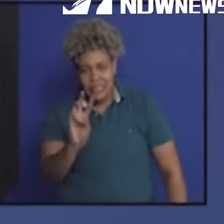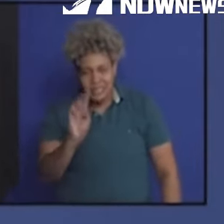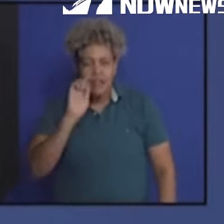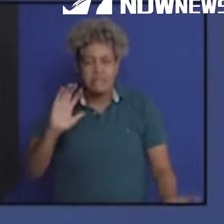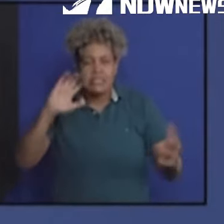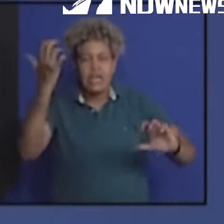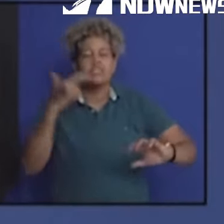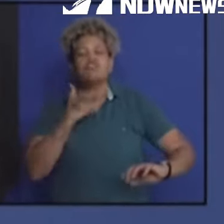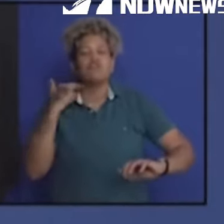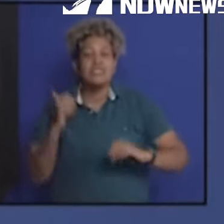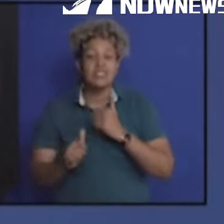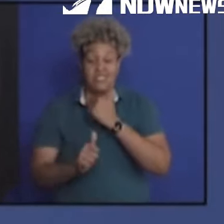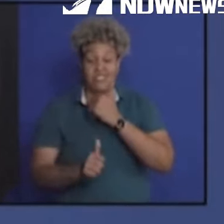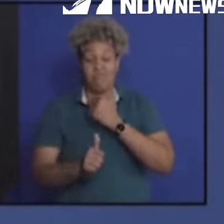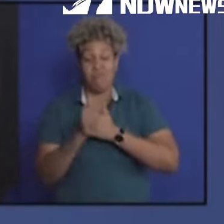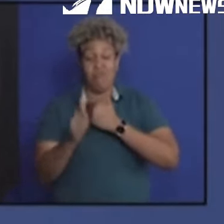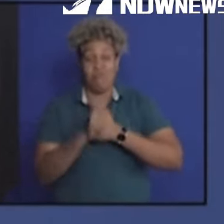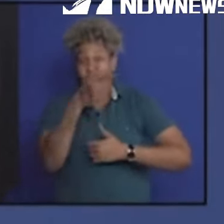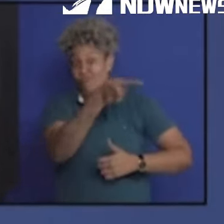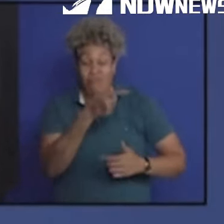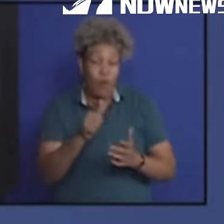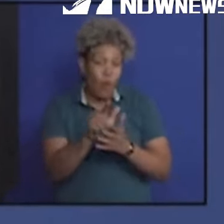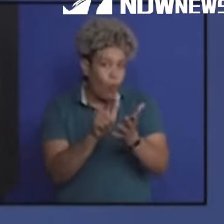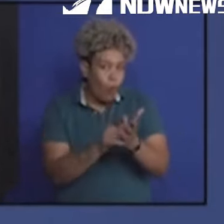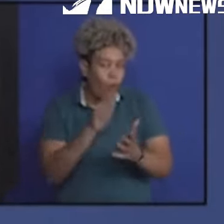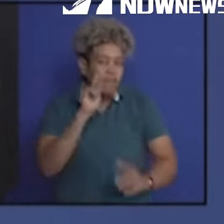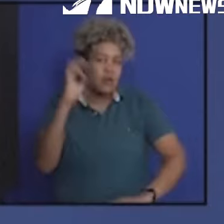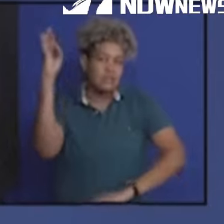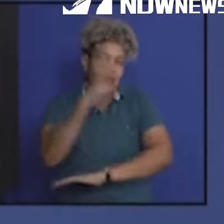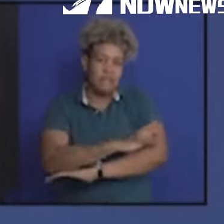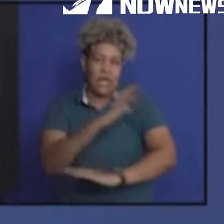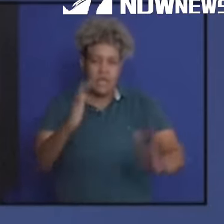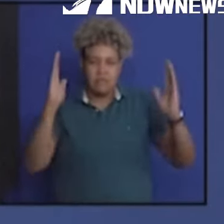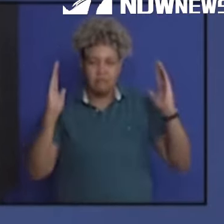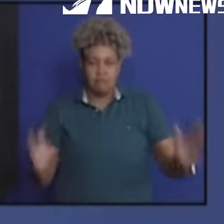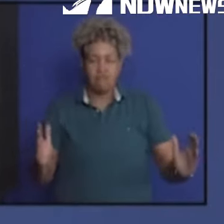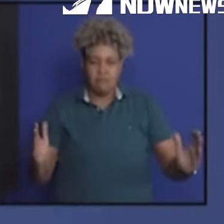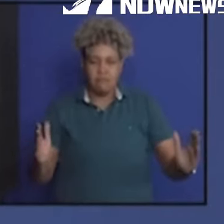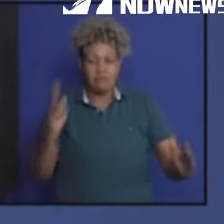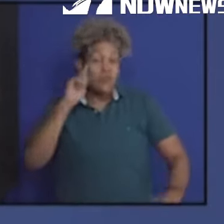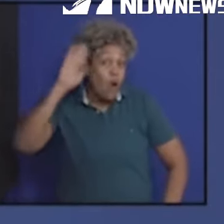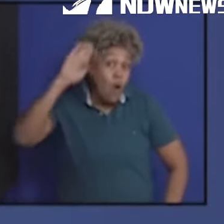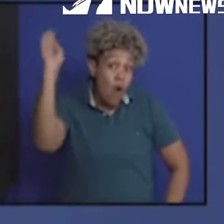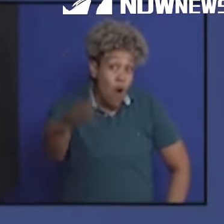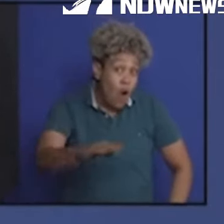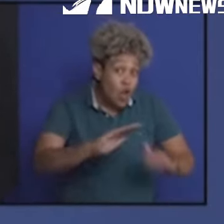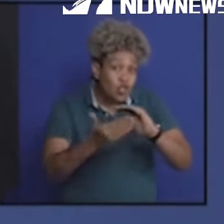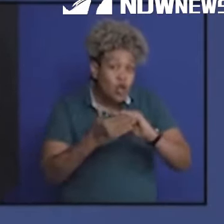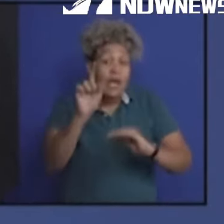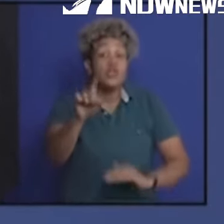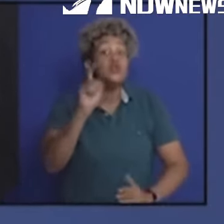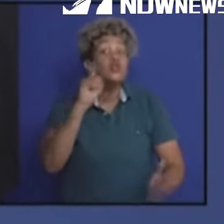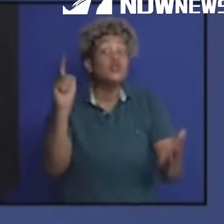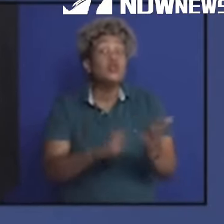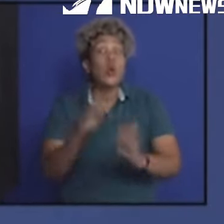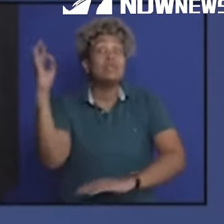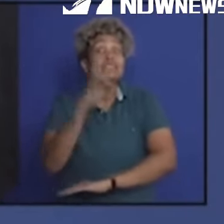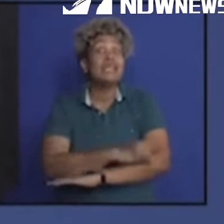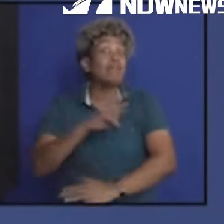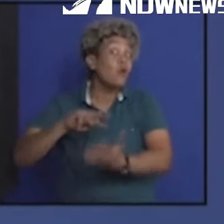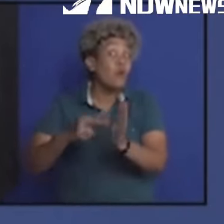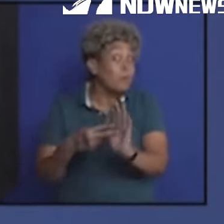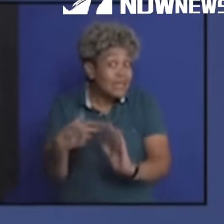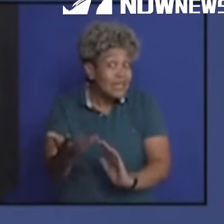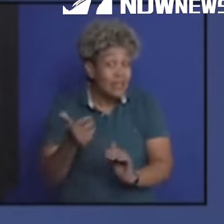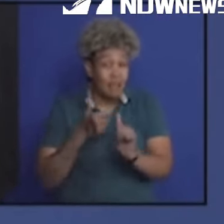the Disaster Risk Management Act for the next 7 days. All Jamaica should note that following